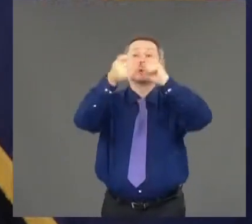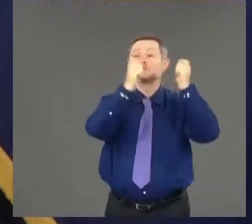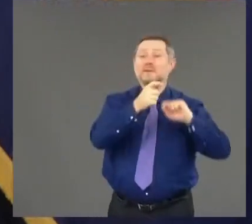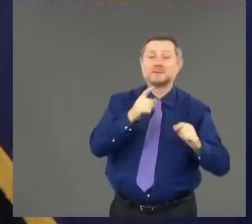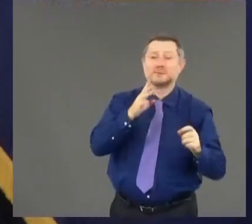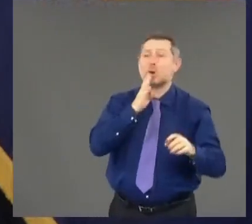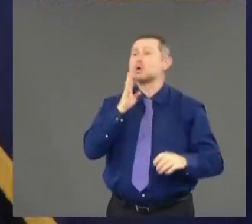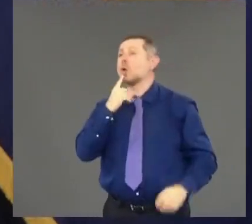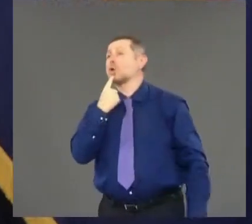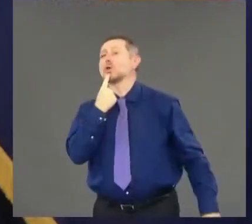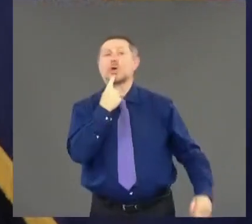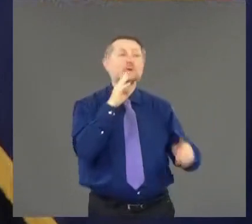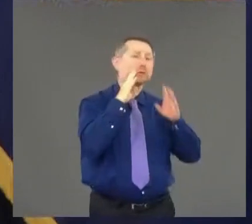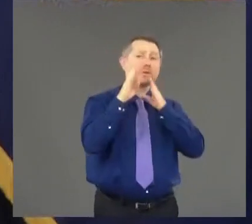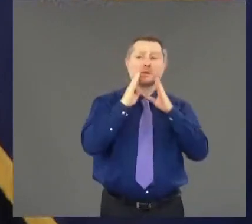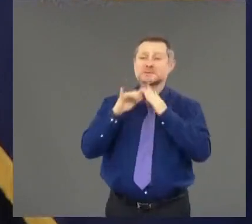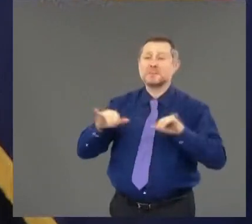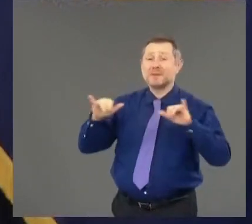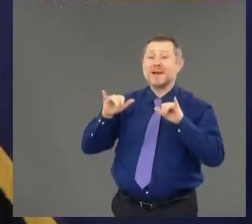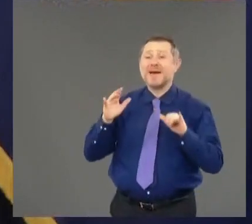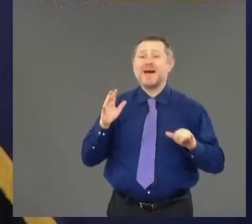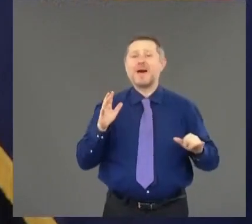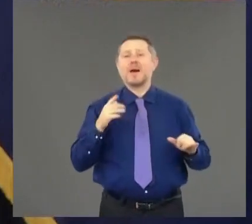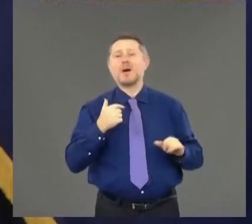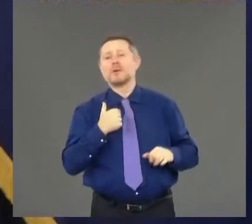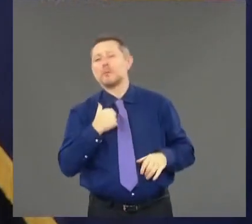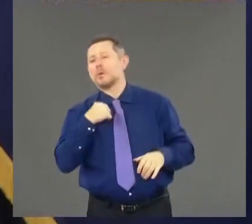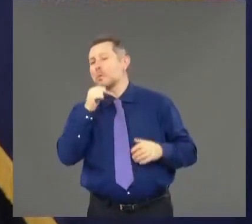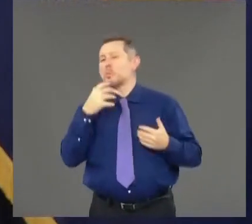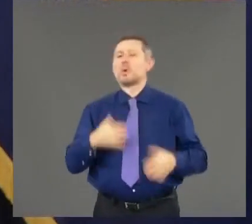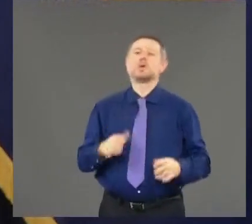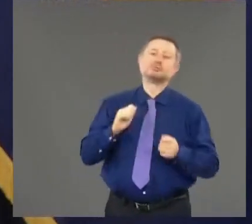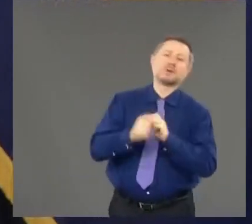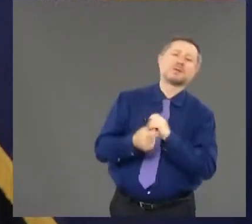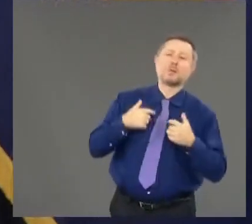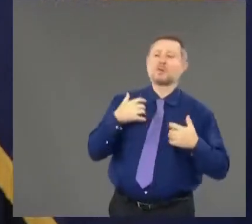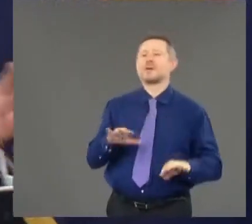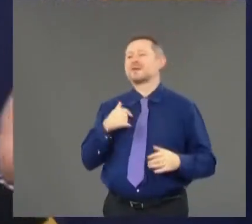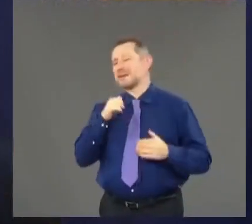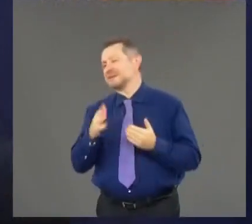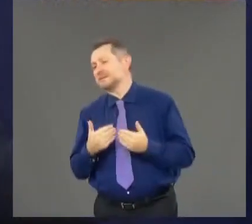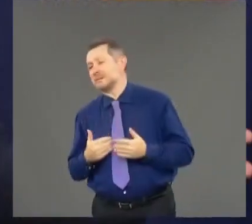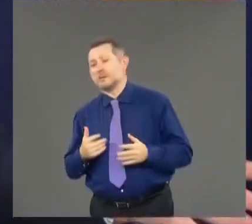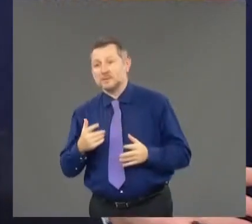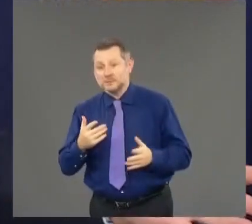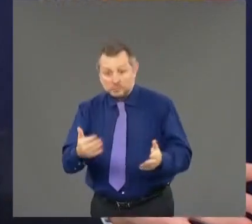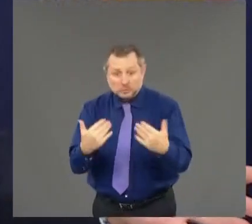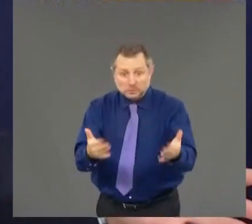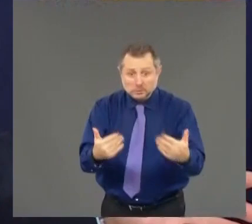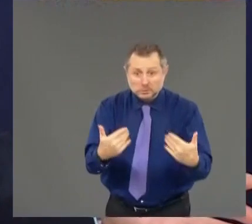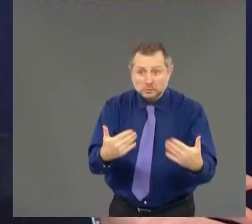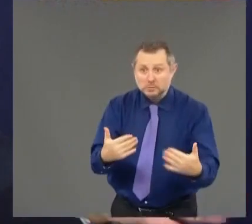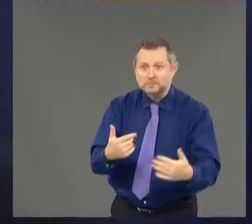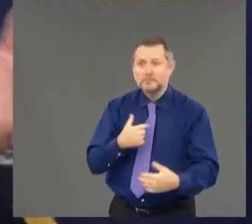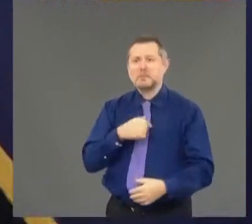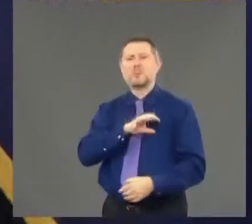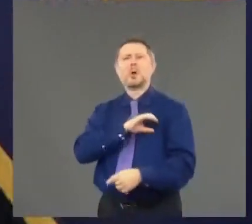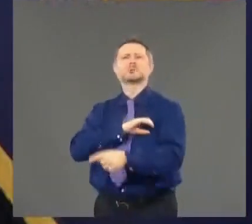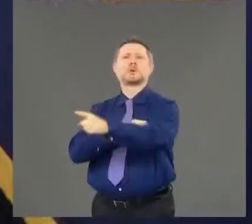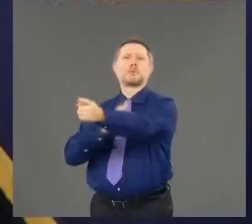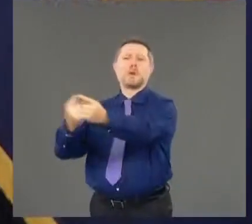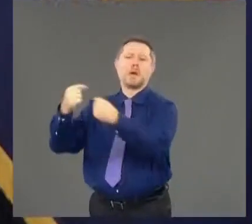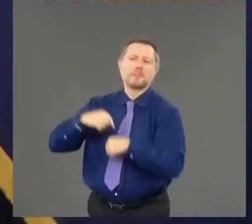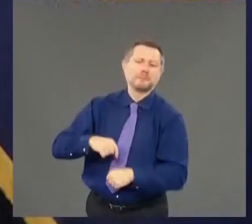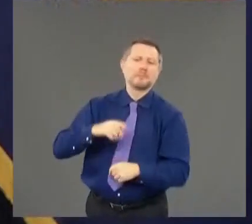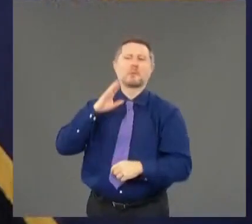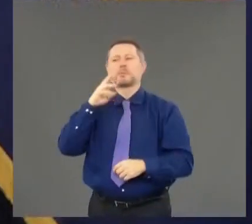Well, I don't really want to make the change because that's complicated. What do you mean? Then I'm going to have the police over here saying this. I'm going to